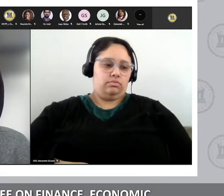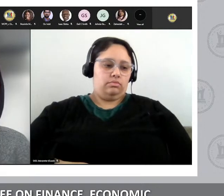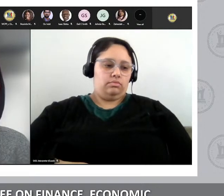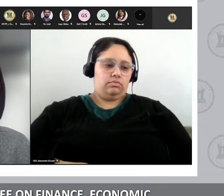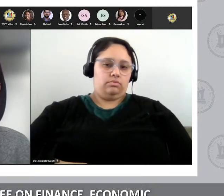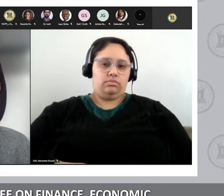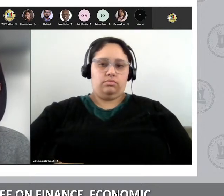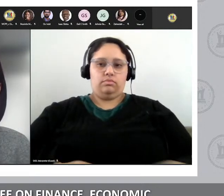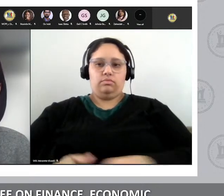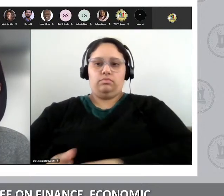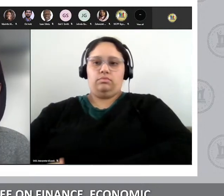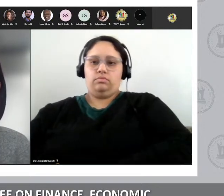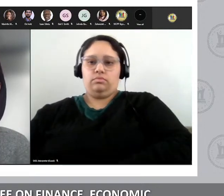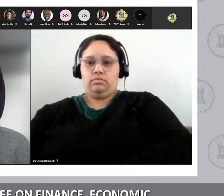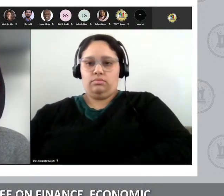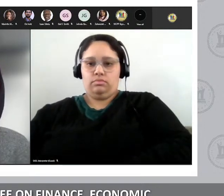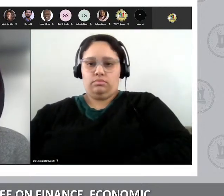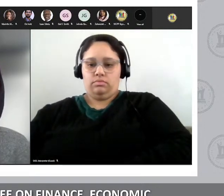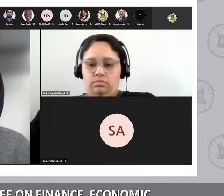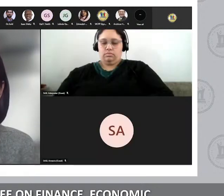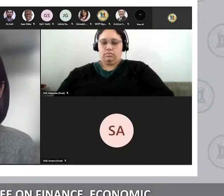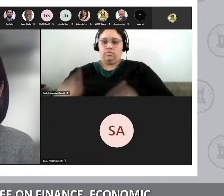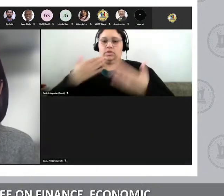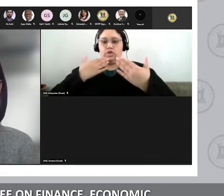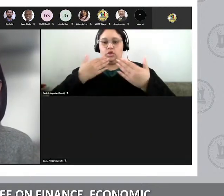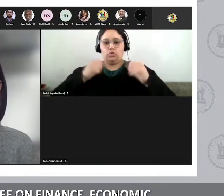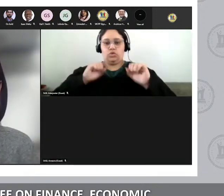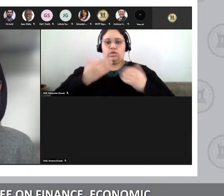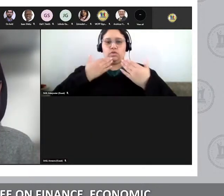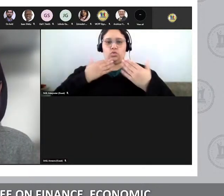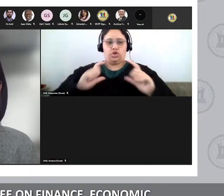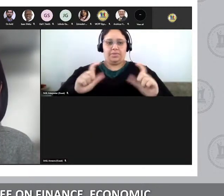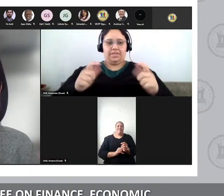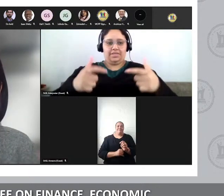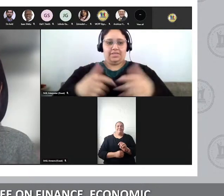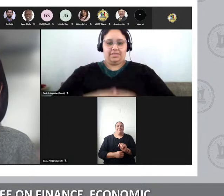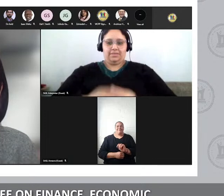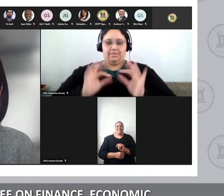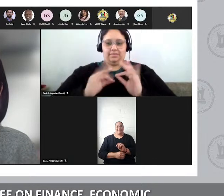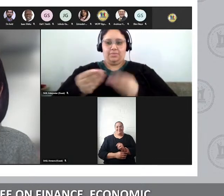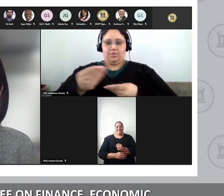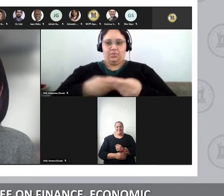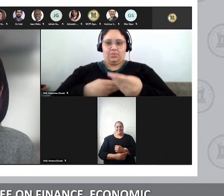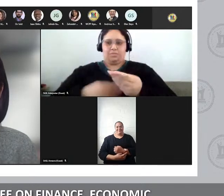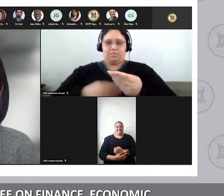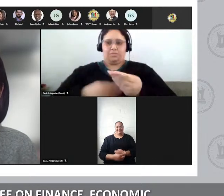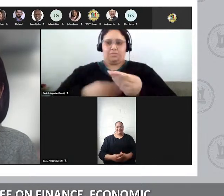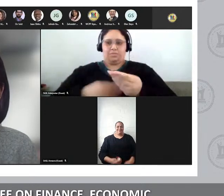Thank you, Chair. Thank you, committee.